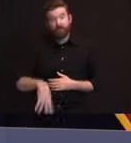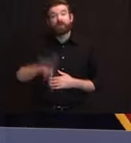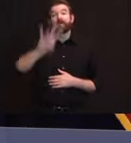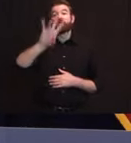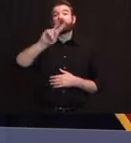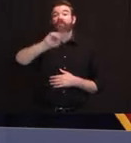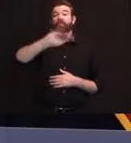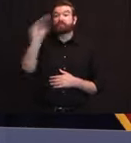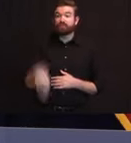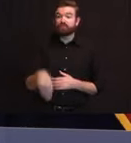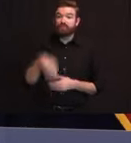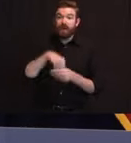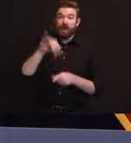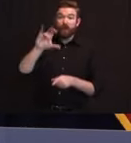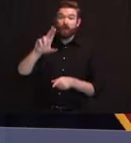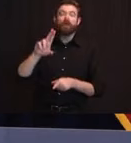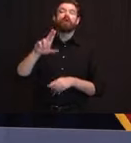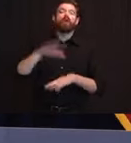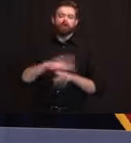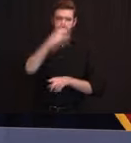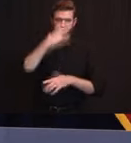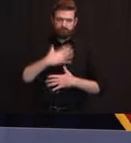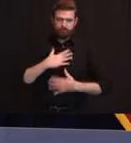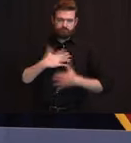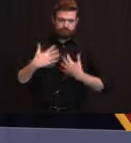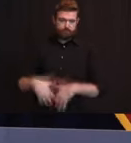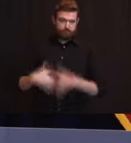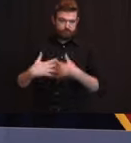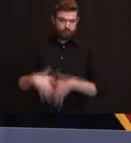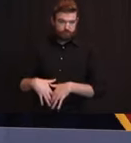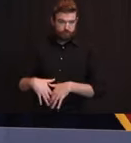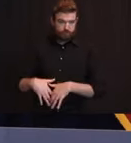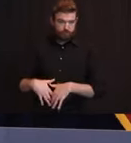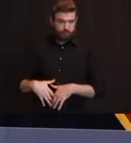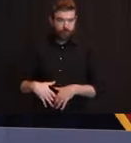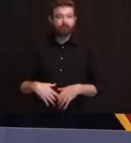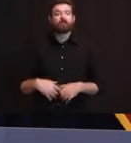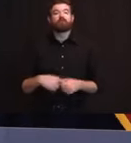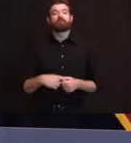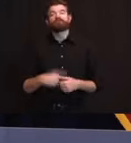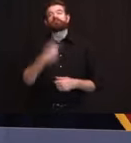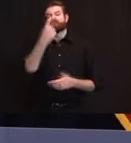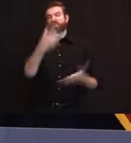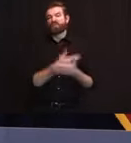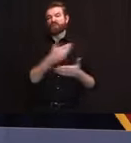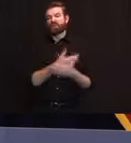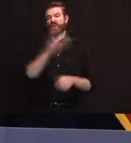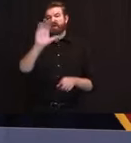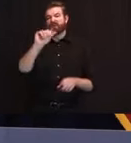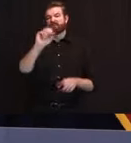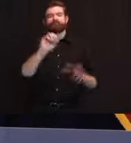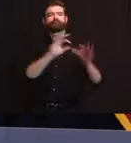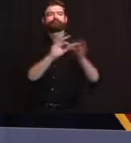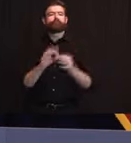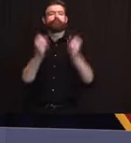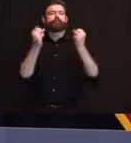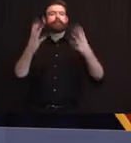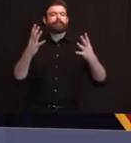ventilators. We are reporting another case, one new case, of multisystem inflammatory syndrome in